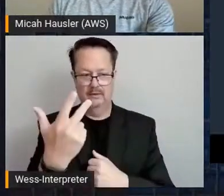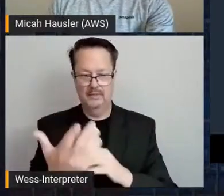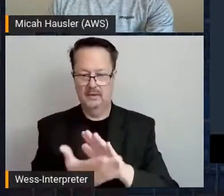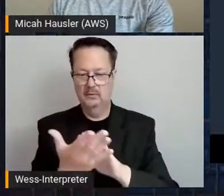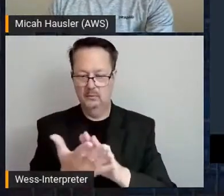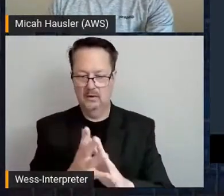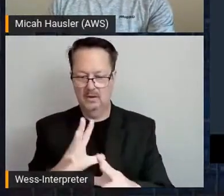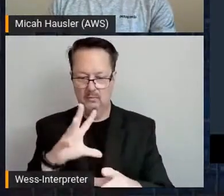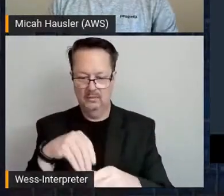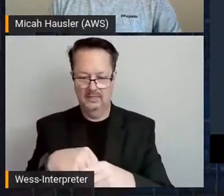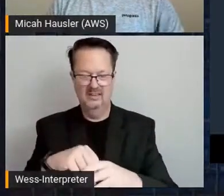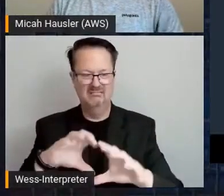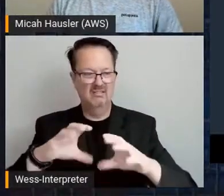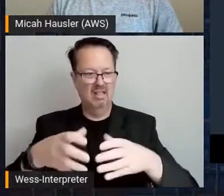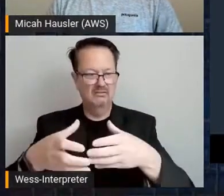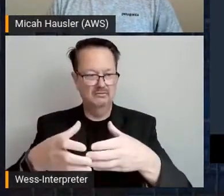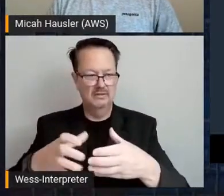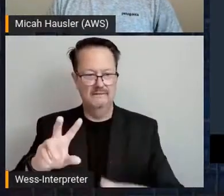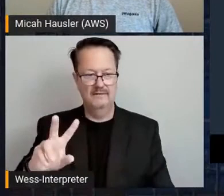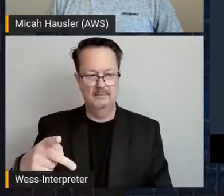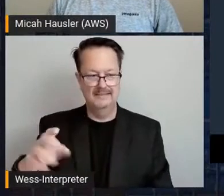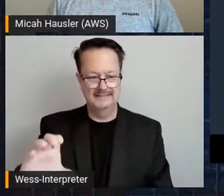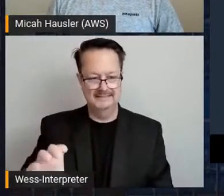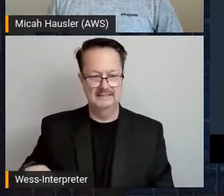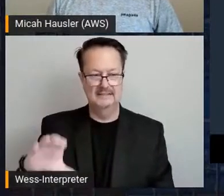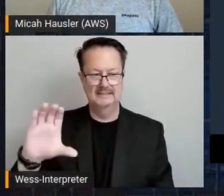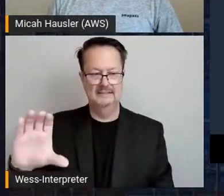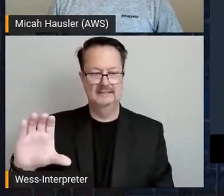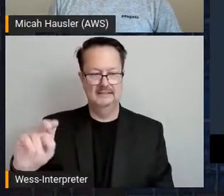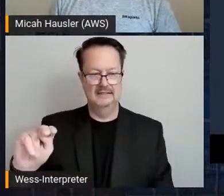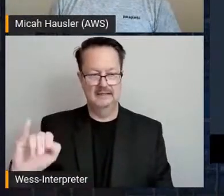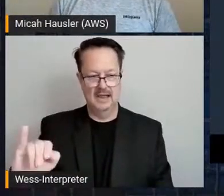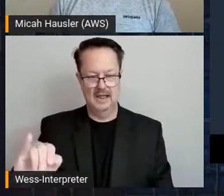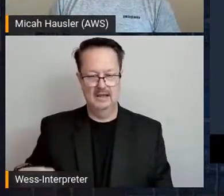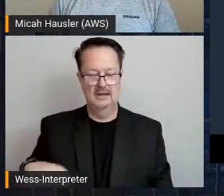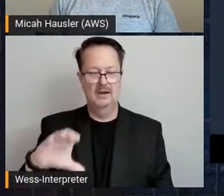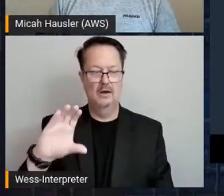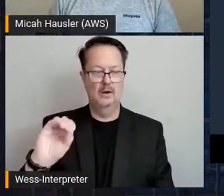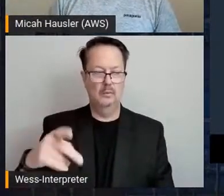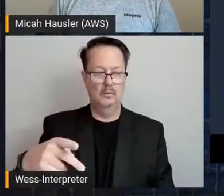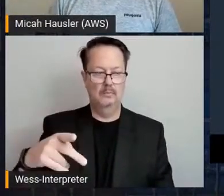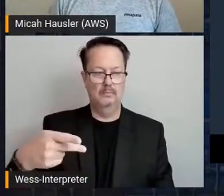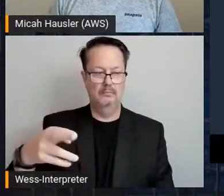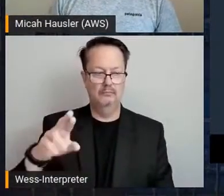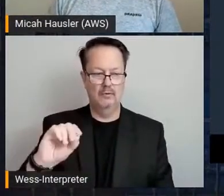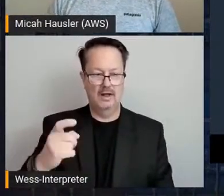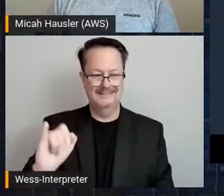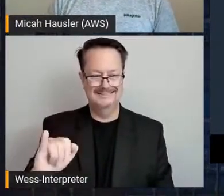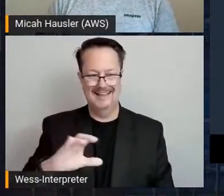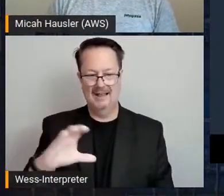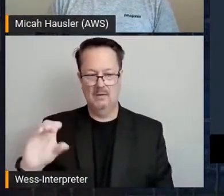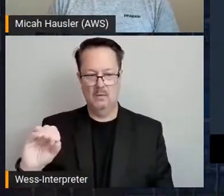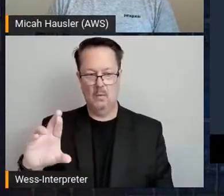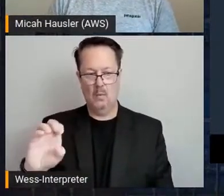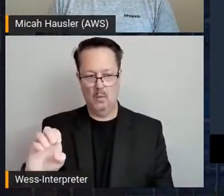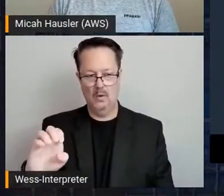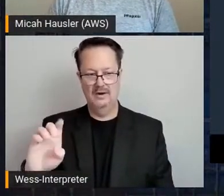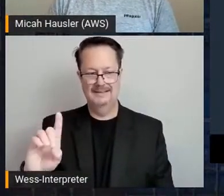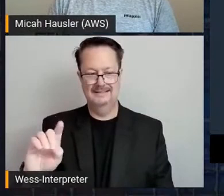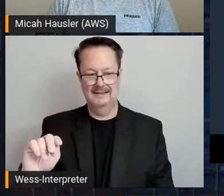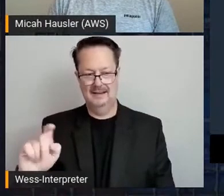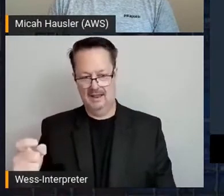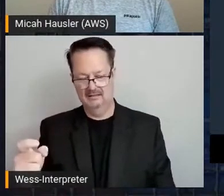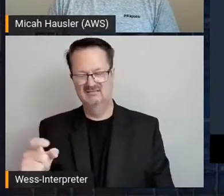your cluster, the VPC CNI, kubeproxy, and core DNS. Now, this is an optional